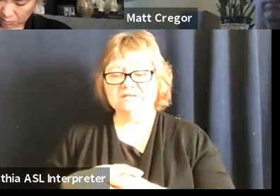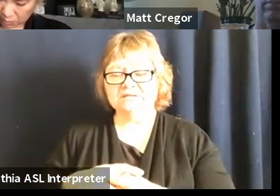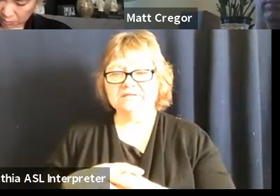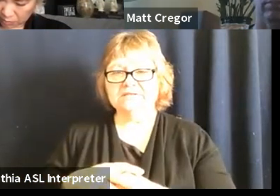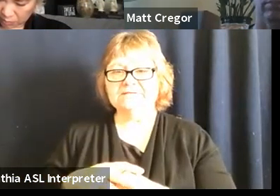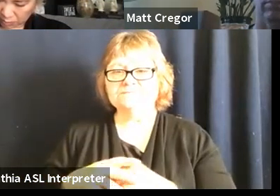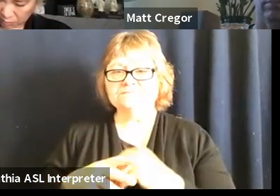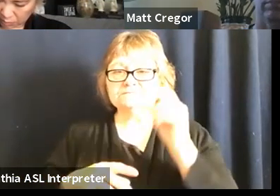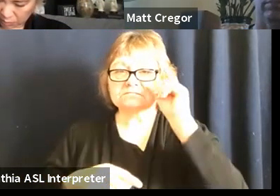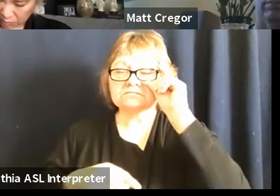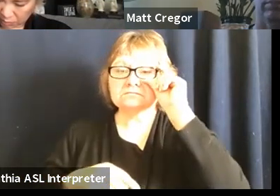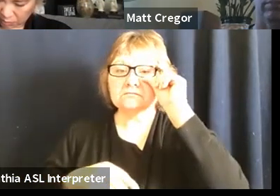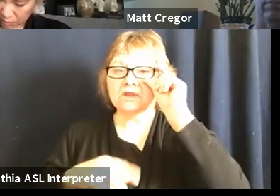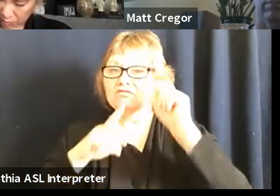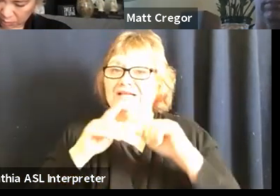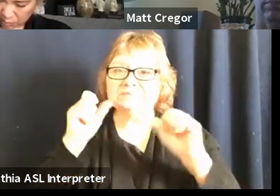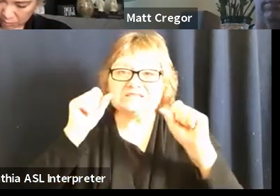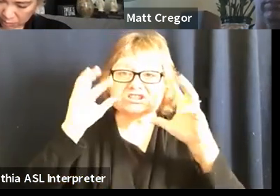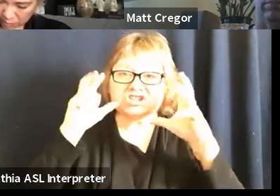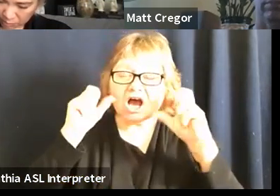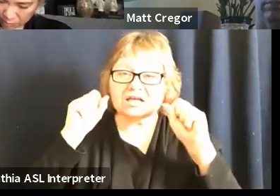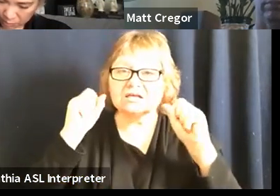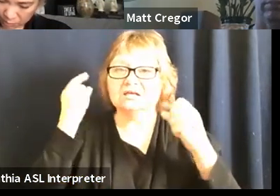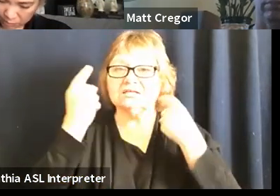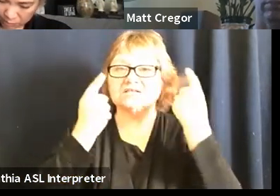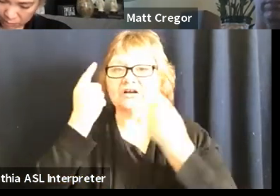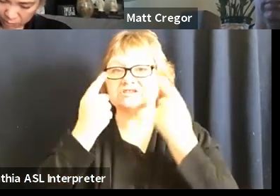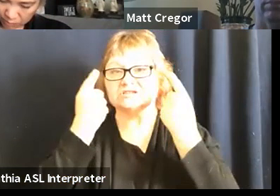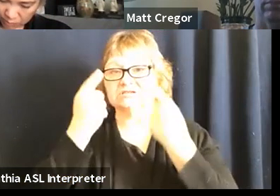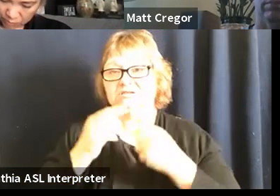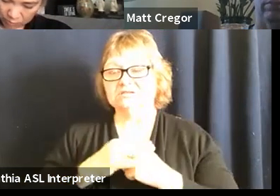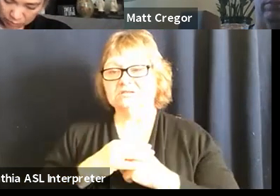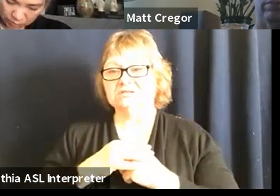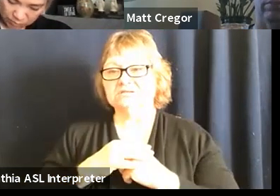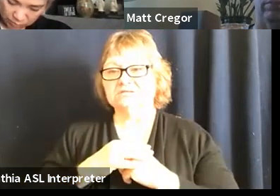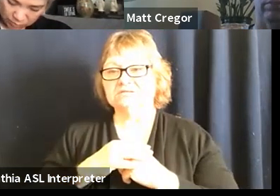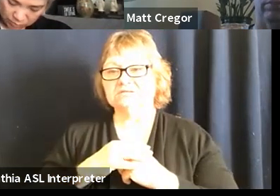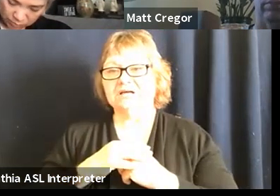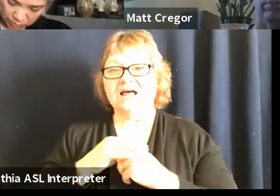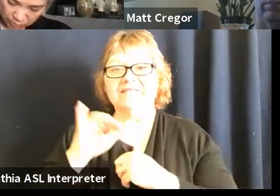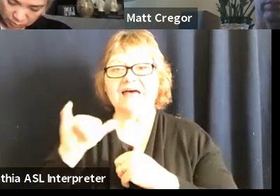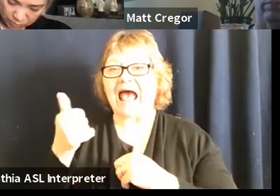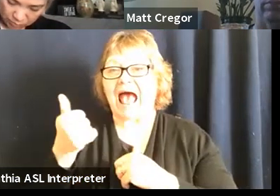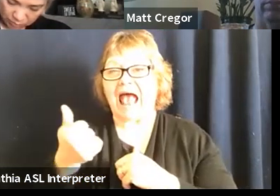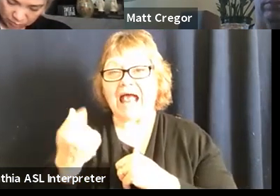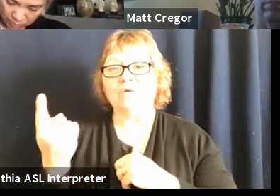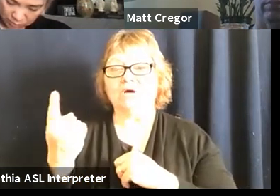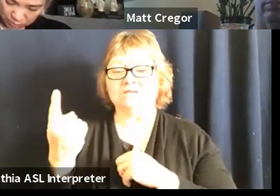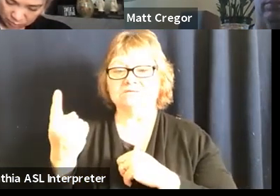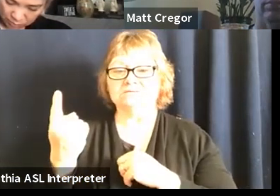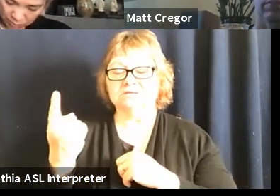it's been a shocking consideration that anyone would